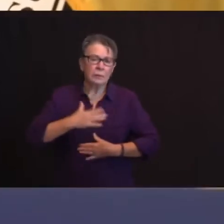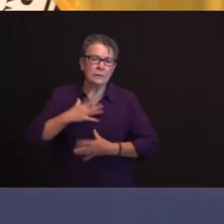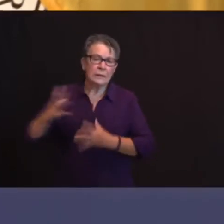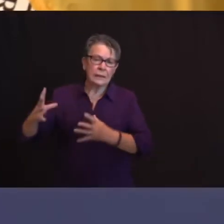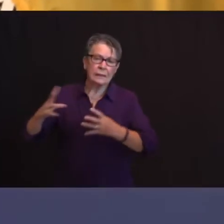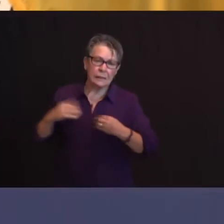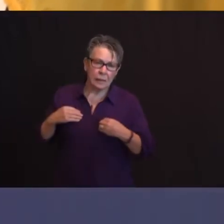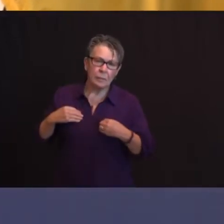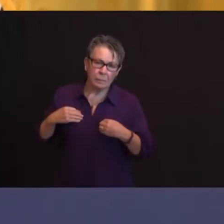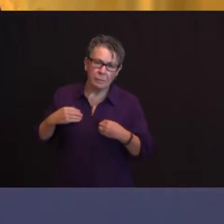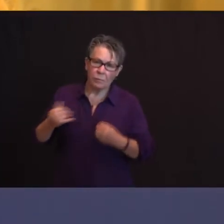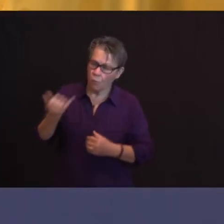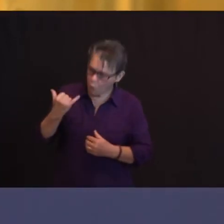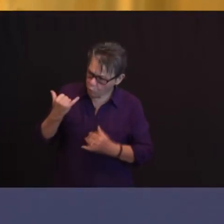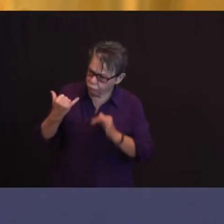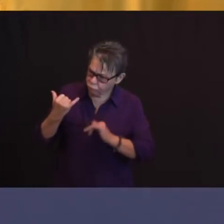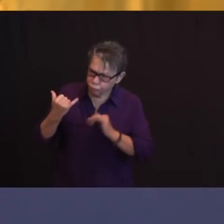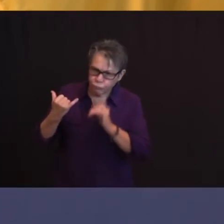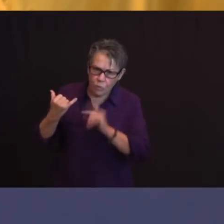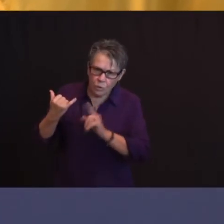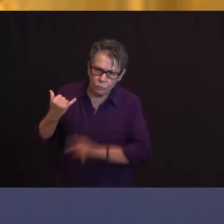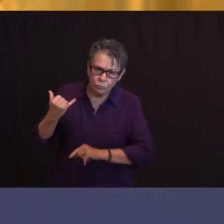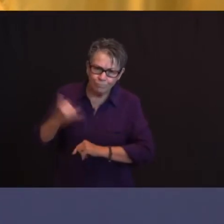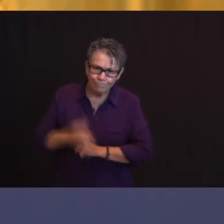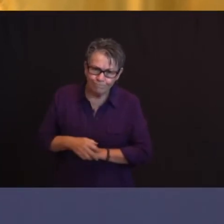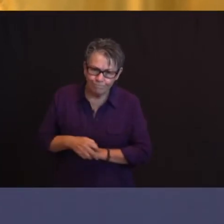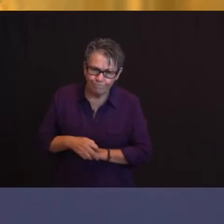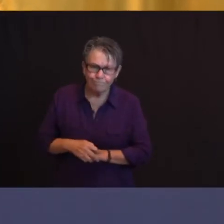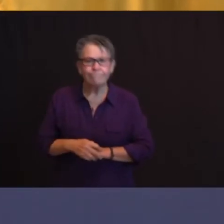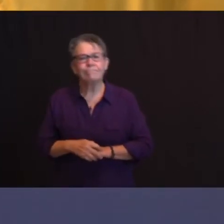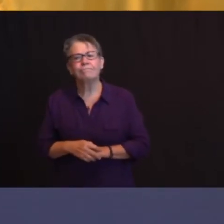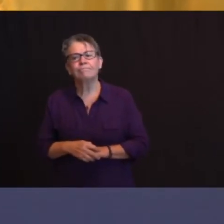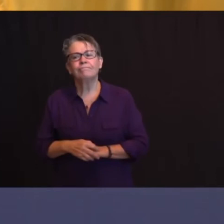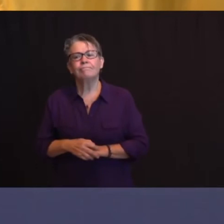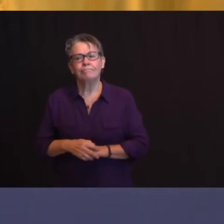Judy, a couple of things. Just looking at our counties,